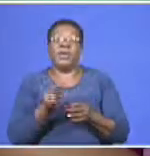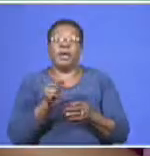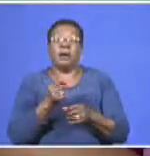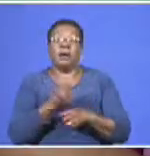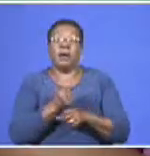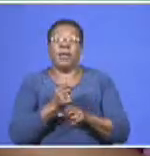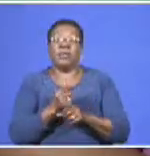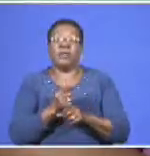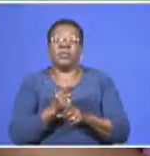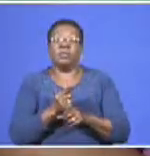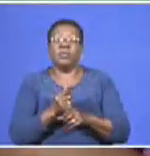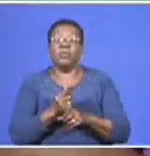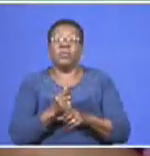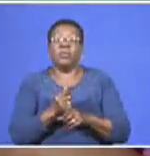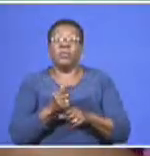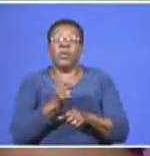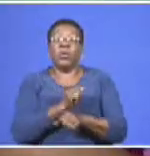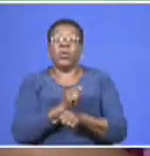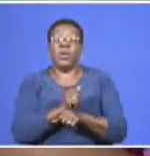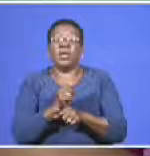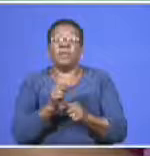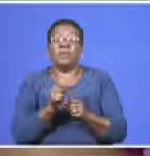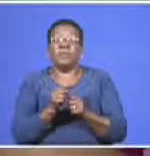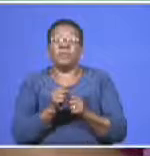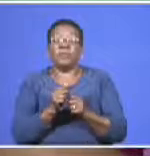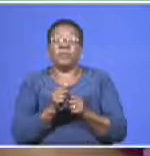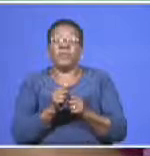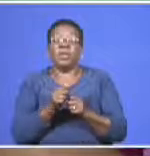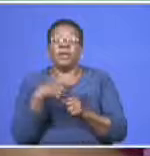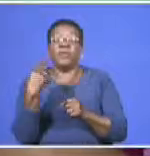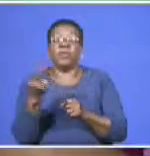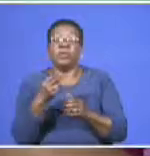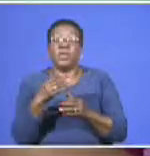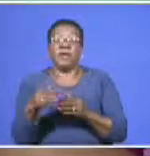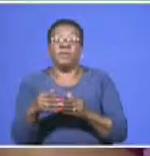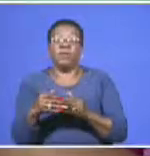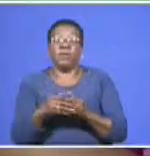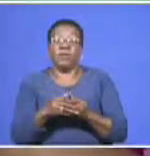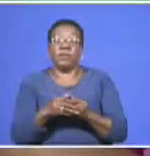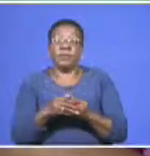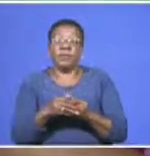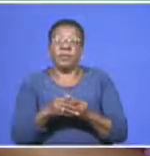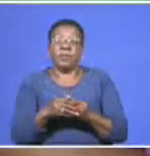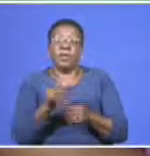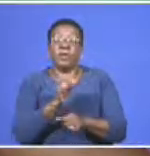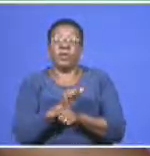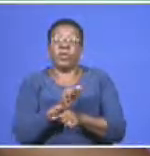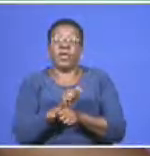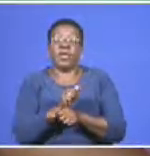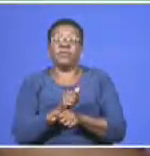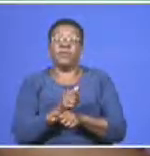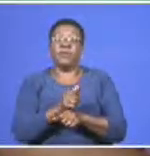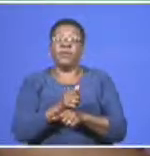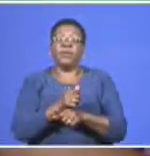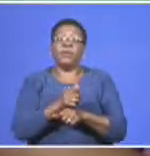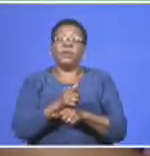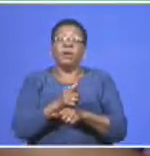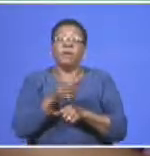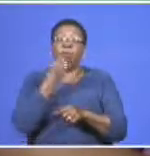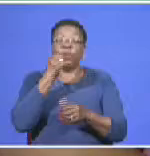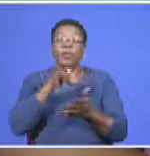to reproduce those when you're working from raw materials as opposed to working from something that may have already